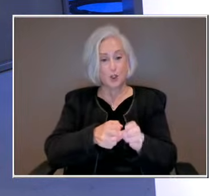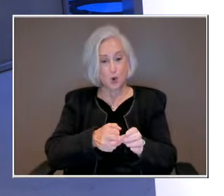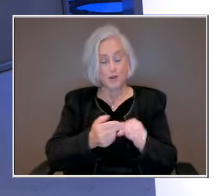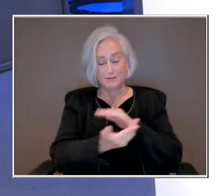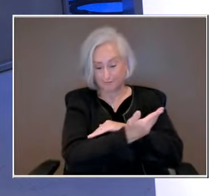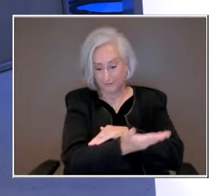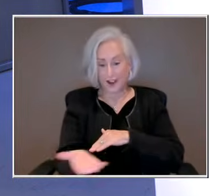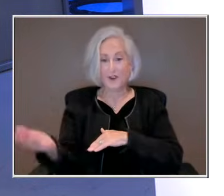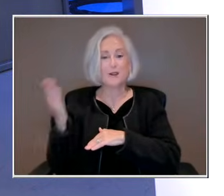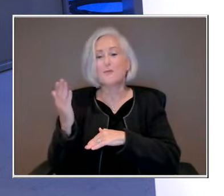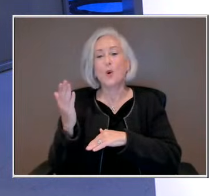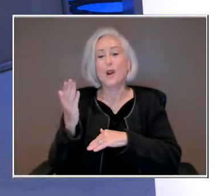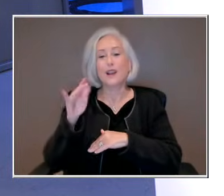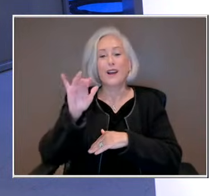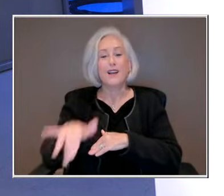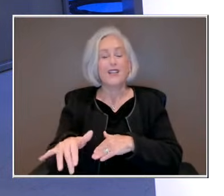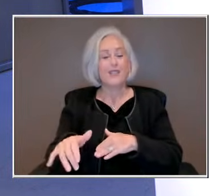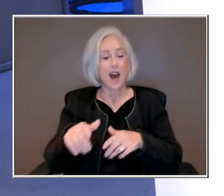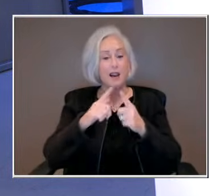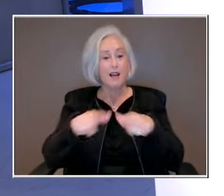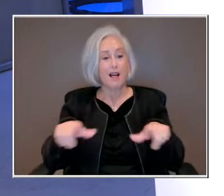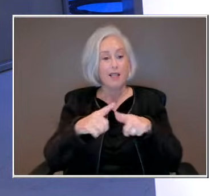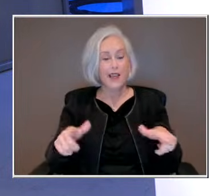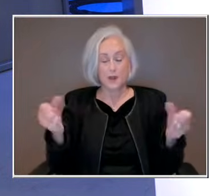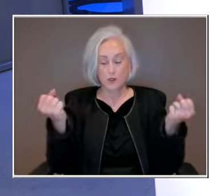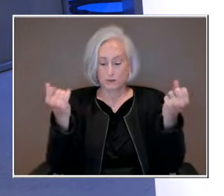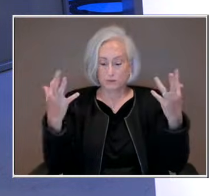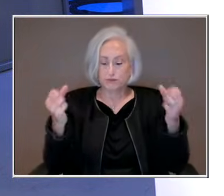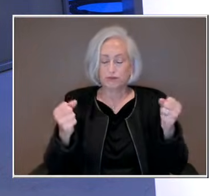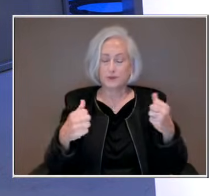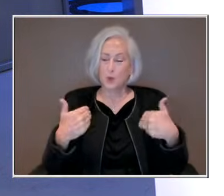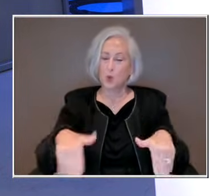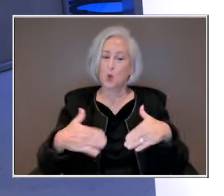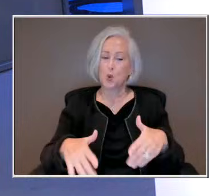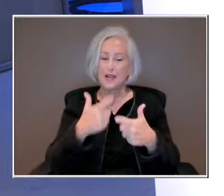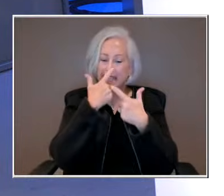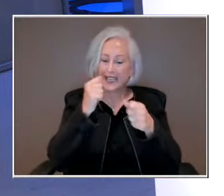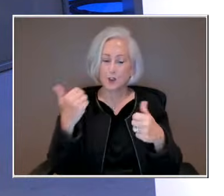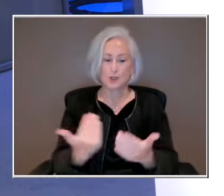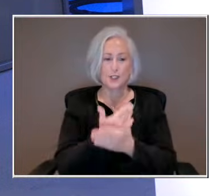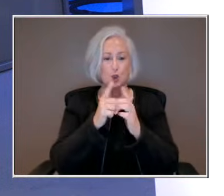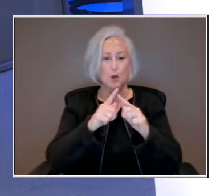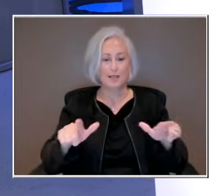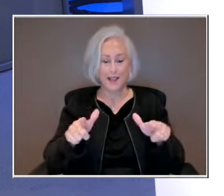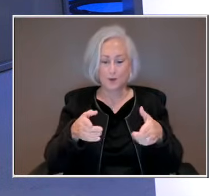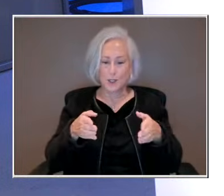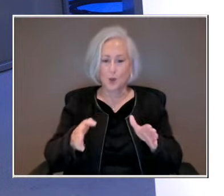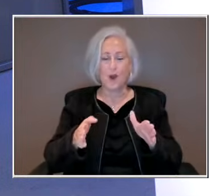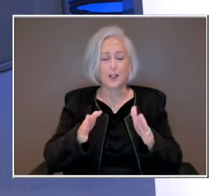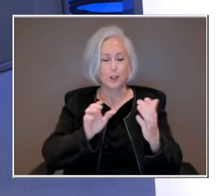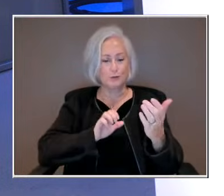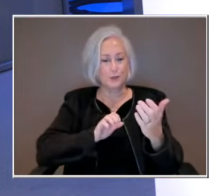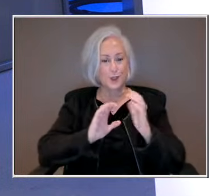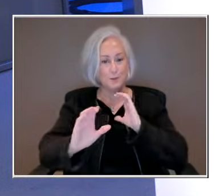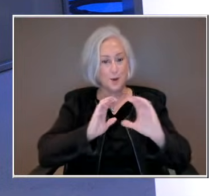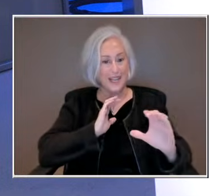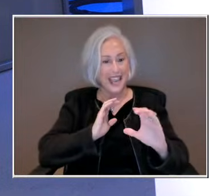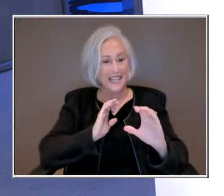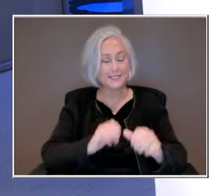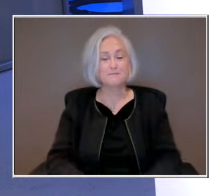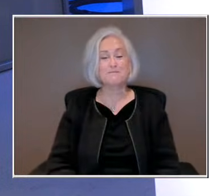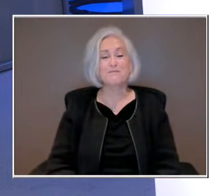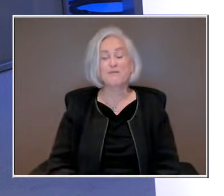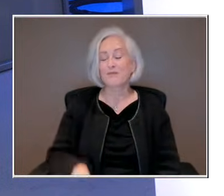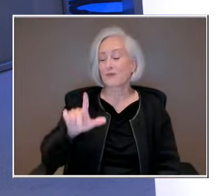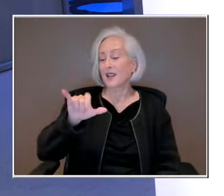and that in itself is a whole interesting new language and a way of communicating. Lisa has a question for you, Dr. Coffey.